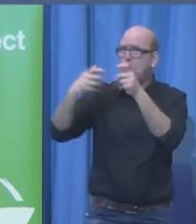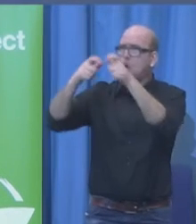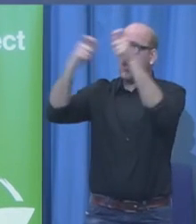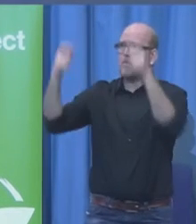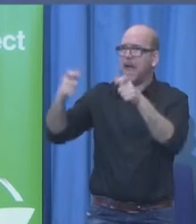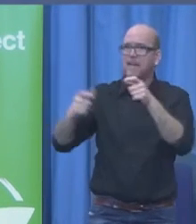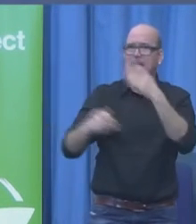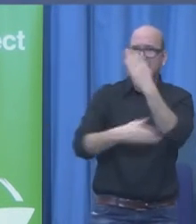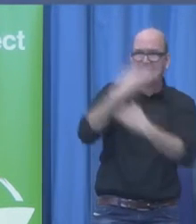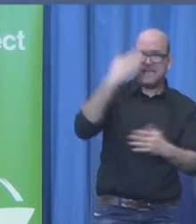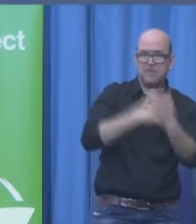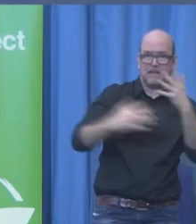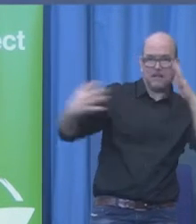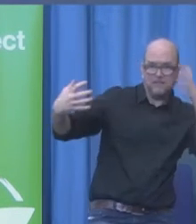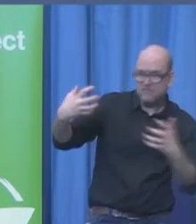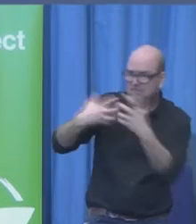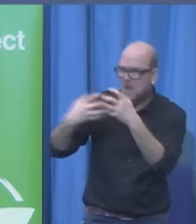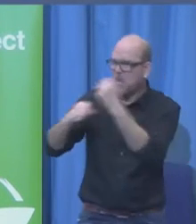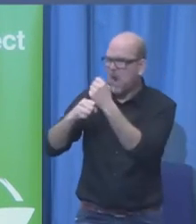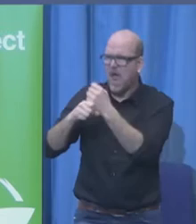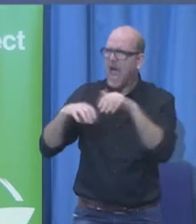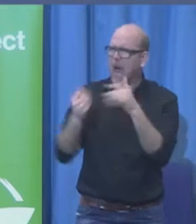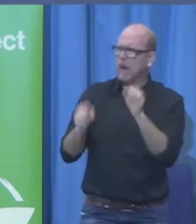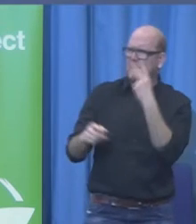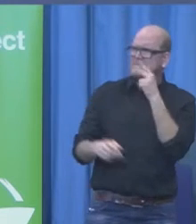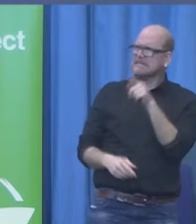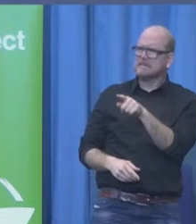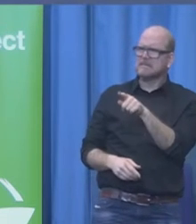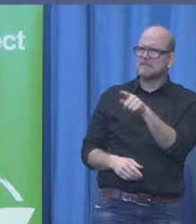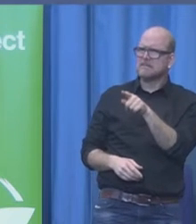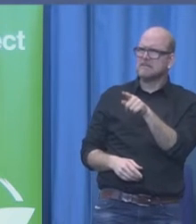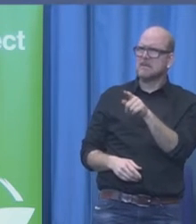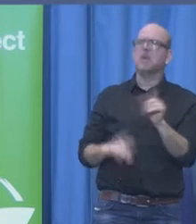So, gives the word back to the panelists.